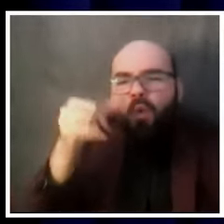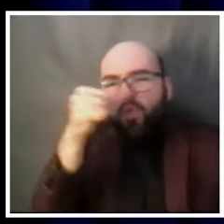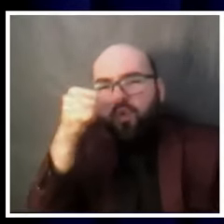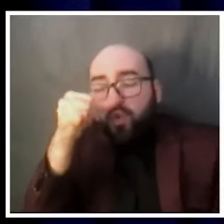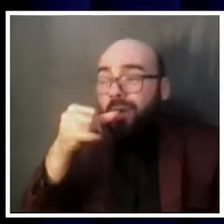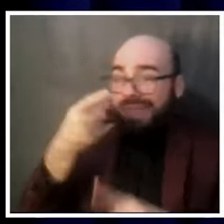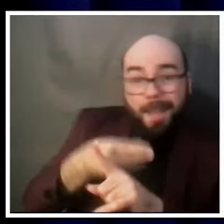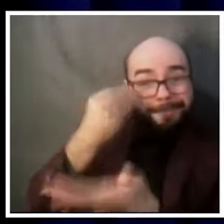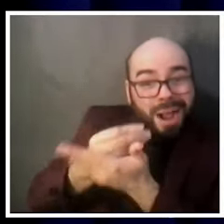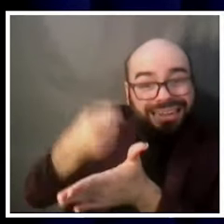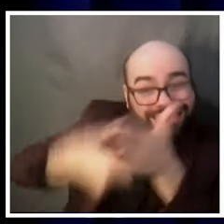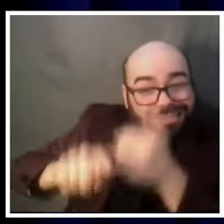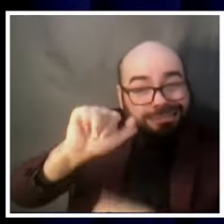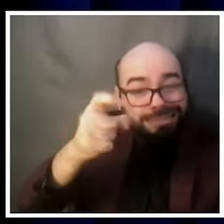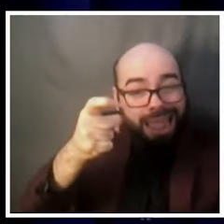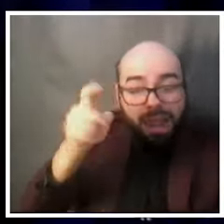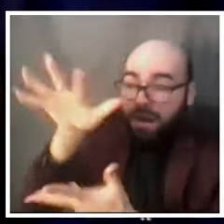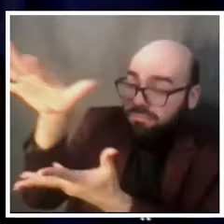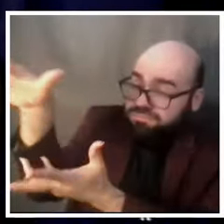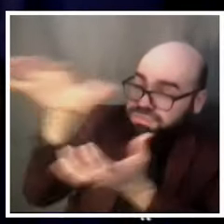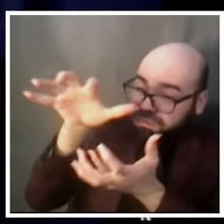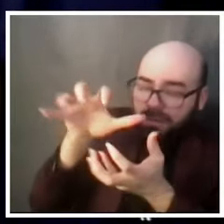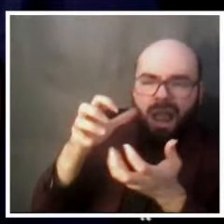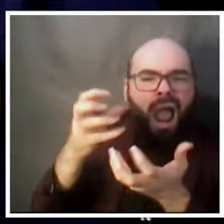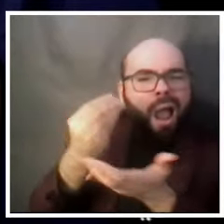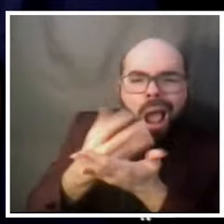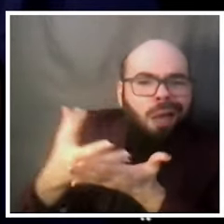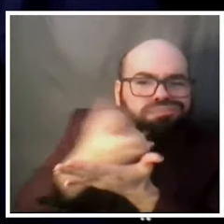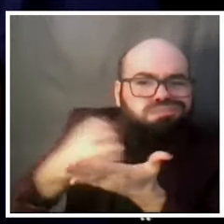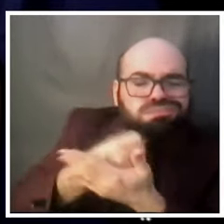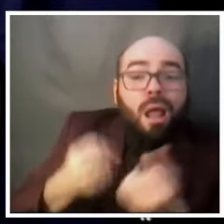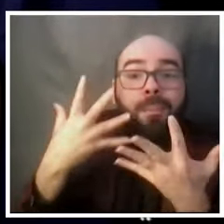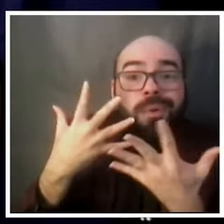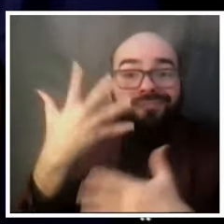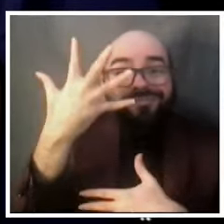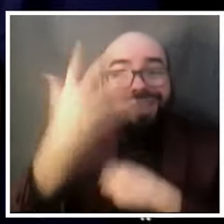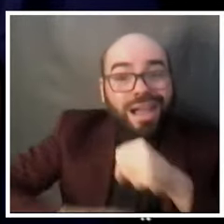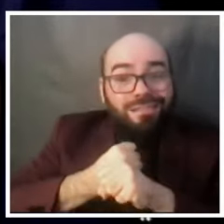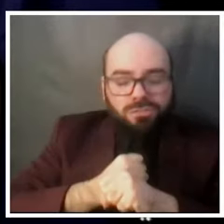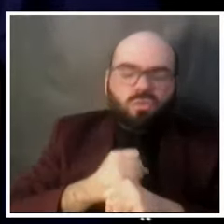$500 billion over the next 10 years. $500 billion.